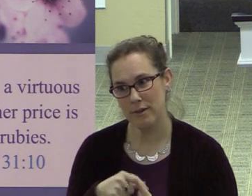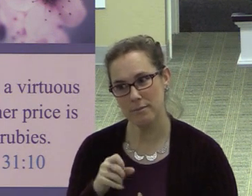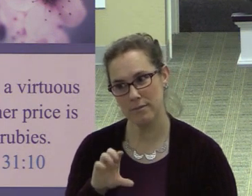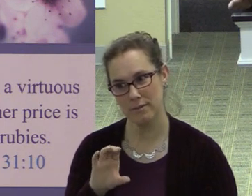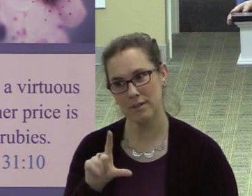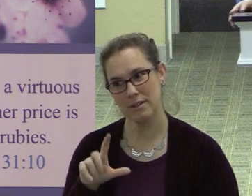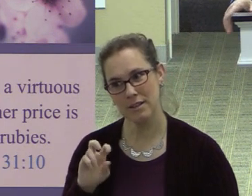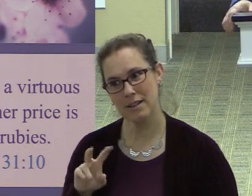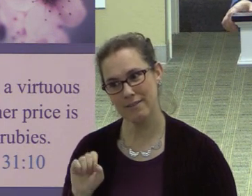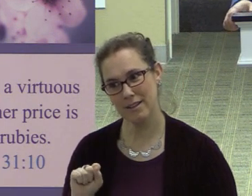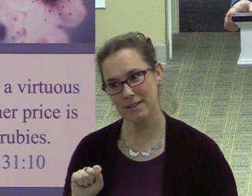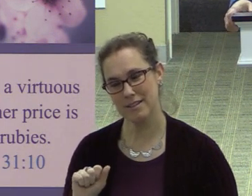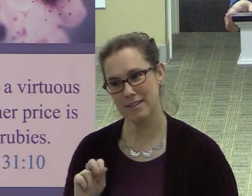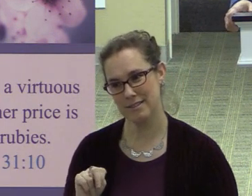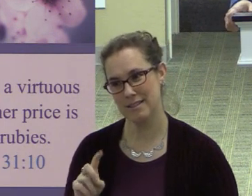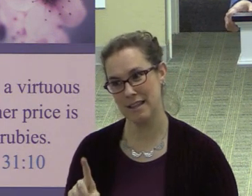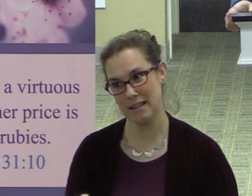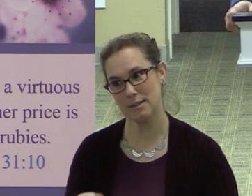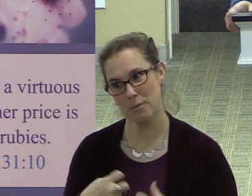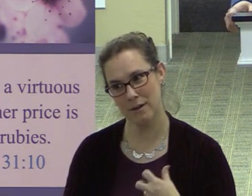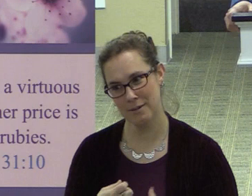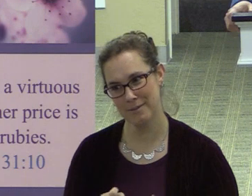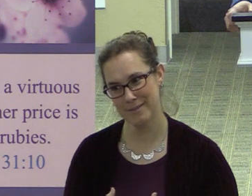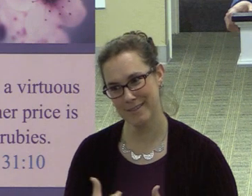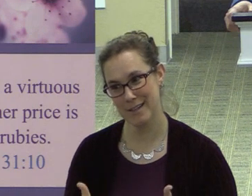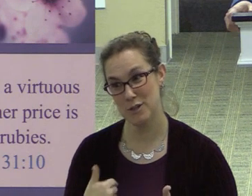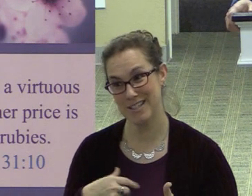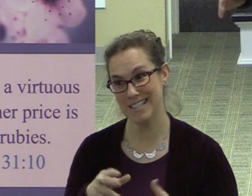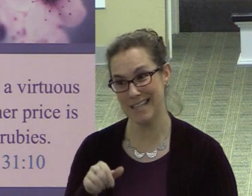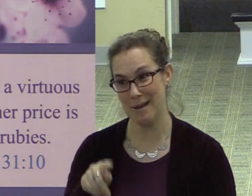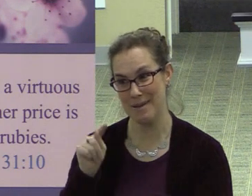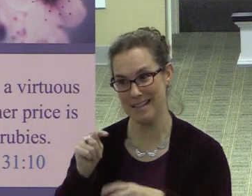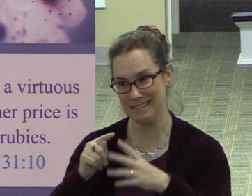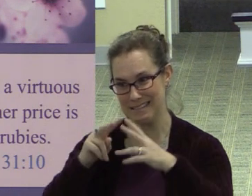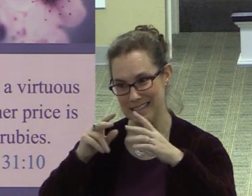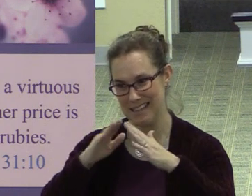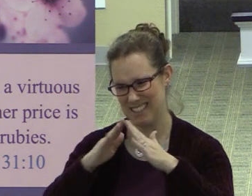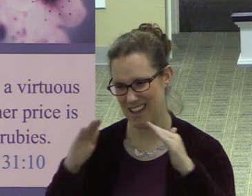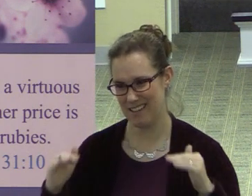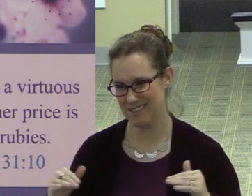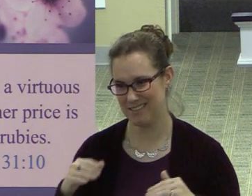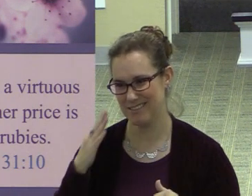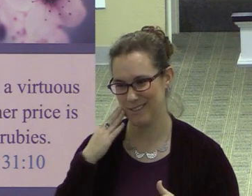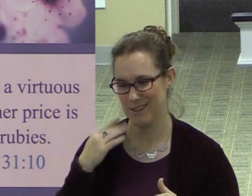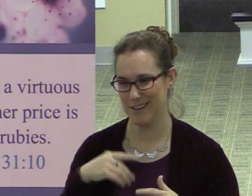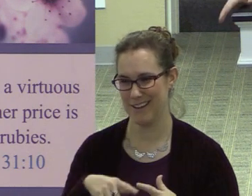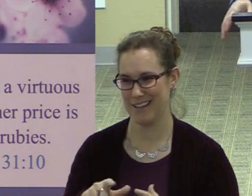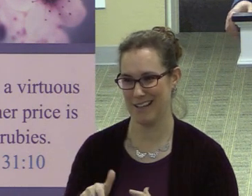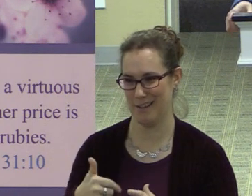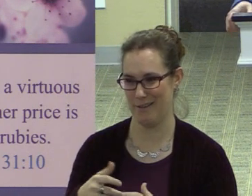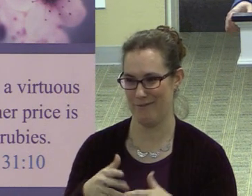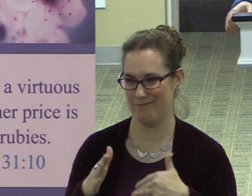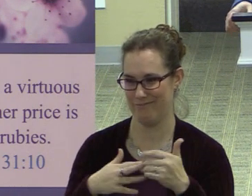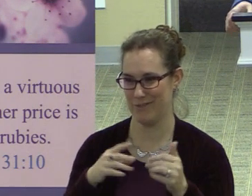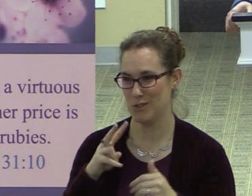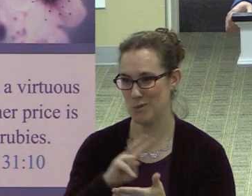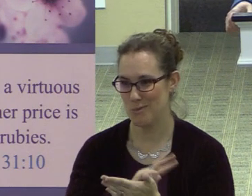Again, I'm not a camp. You should watch me just set up a tent. I will be there 2 weeks during the entire camping event just getting the tent set